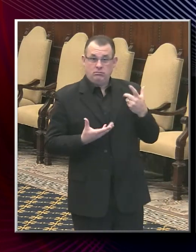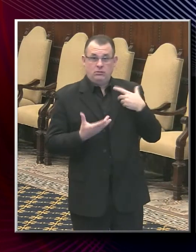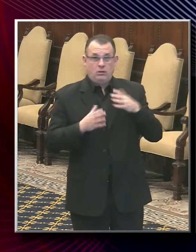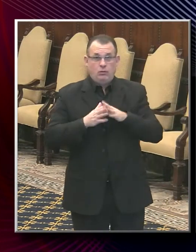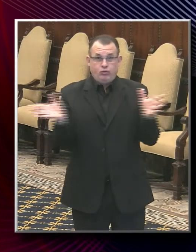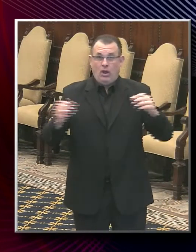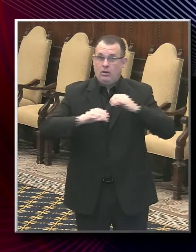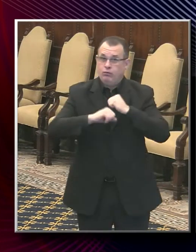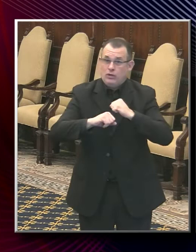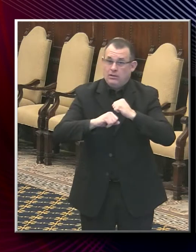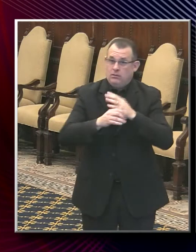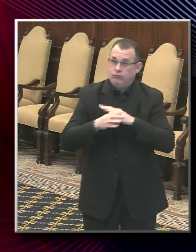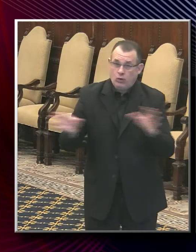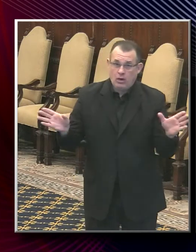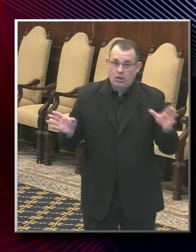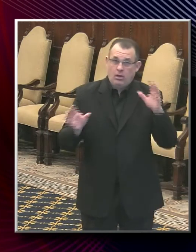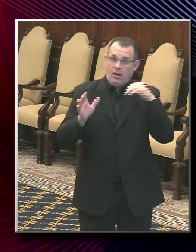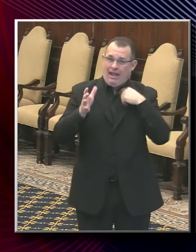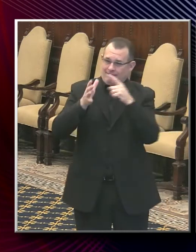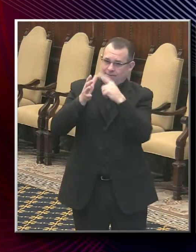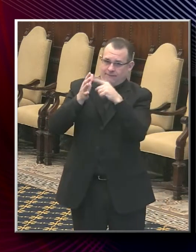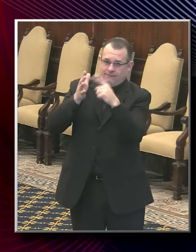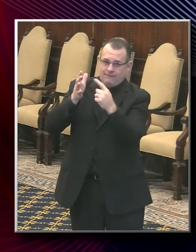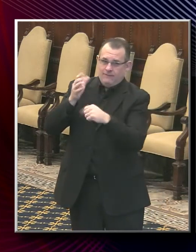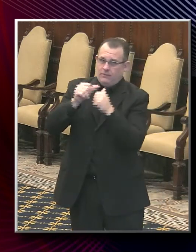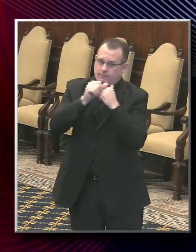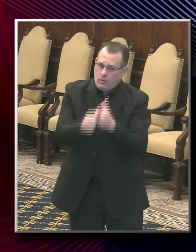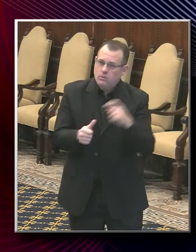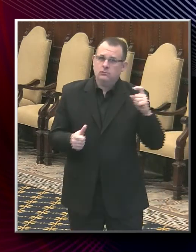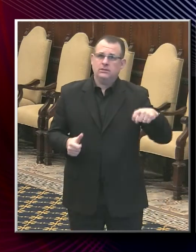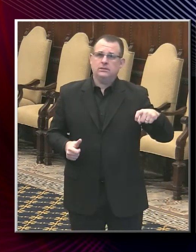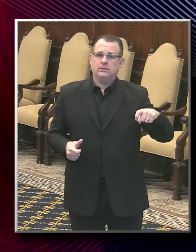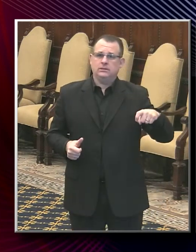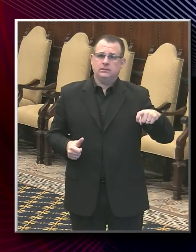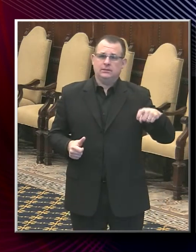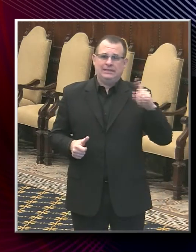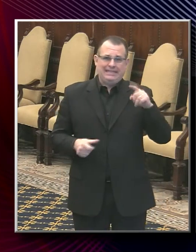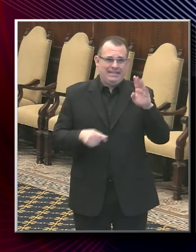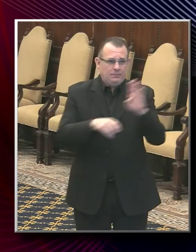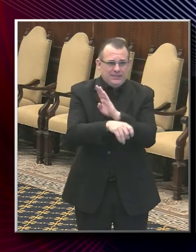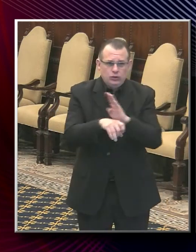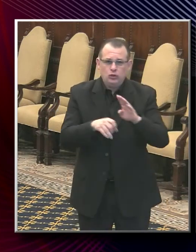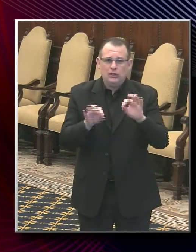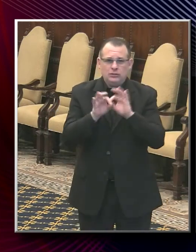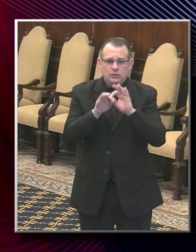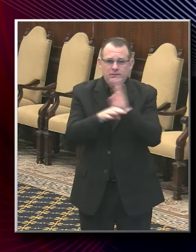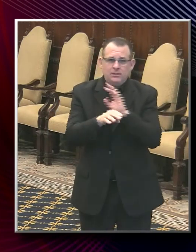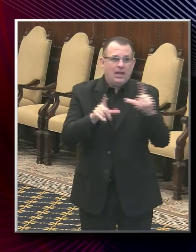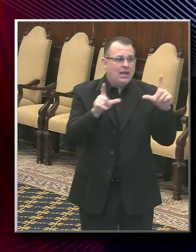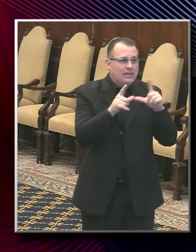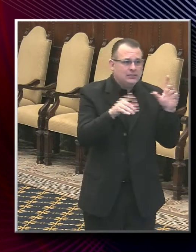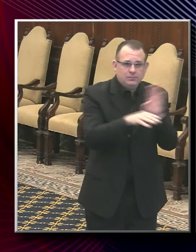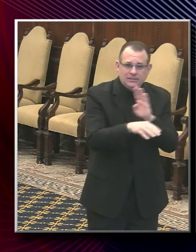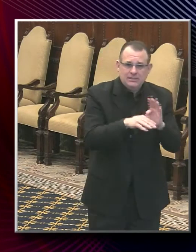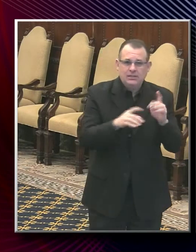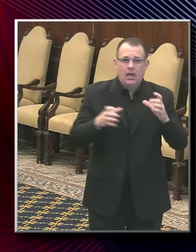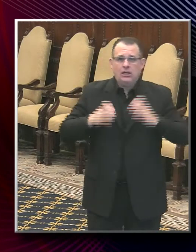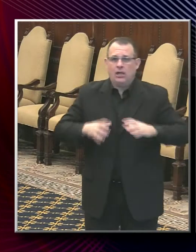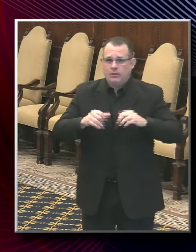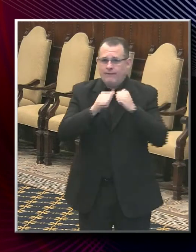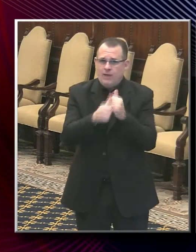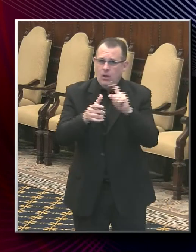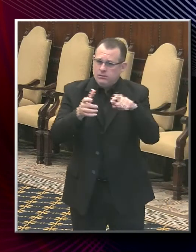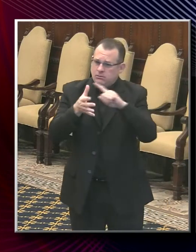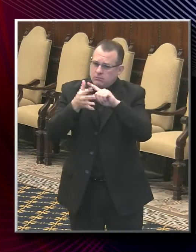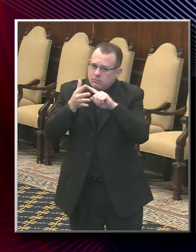protections for workers at essential businesses or life-sustaining businesses and for customers.